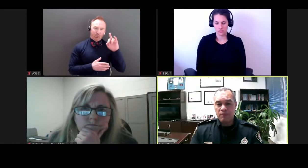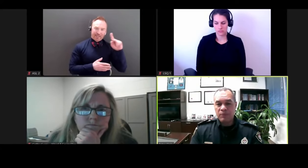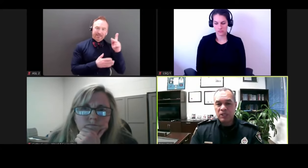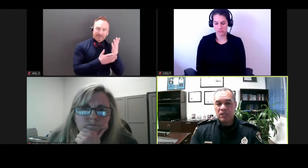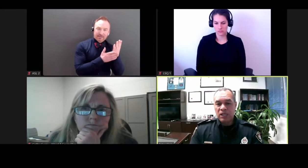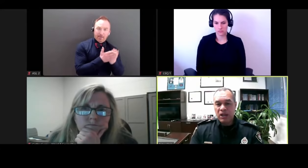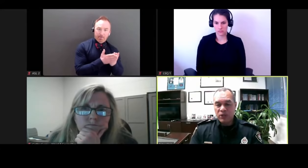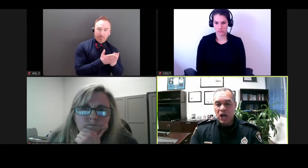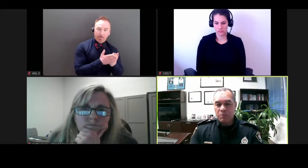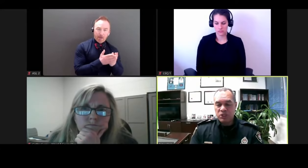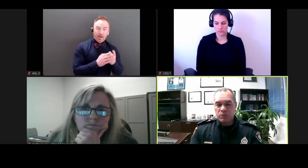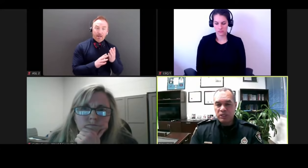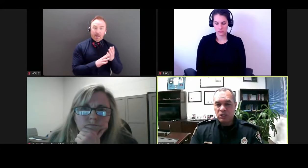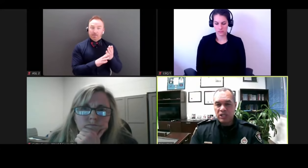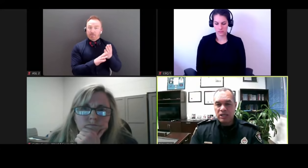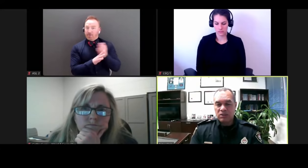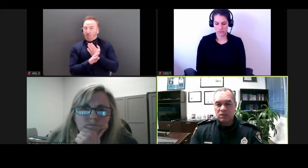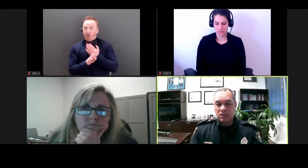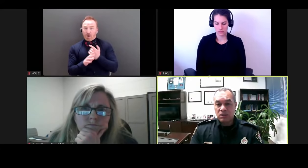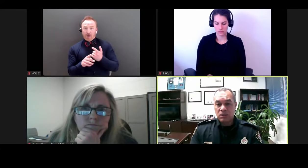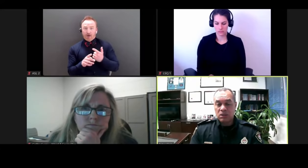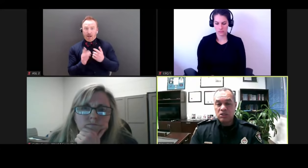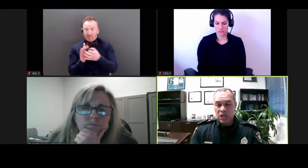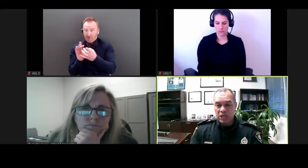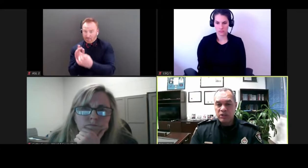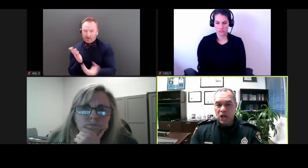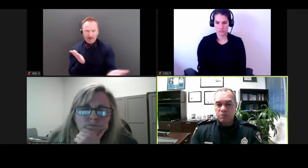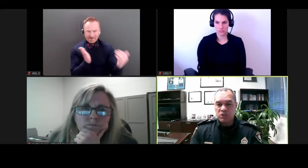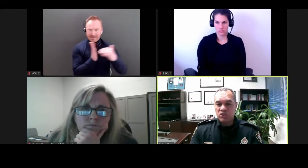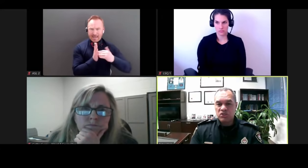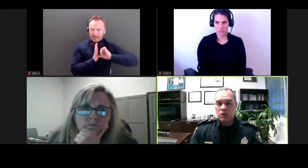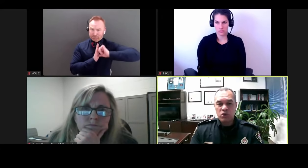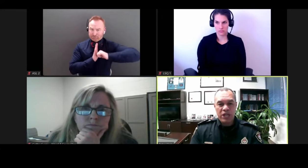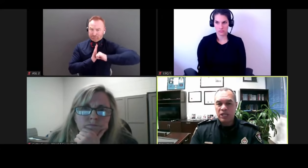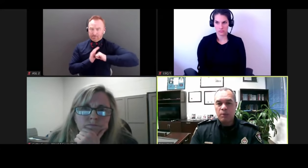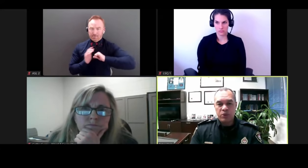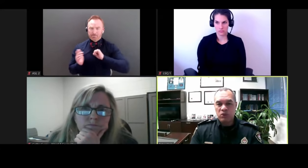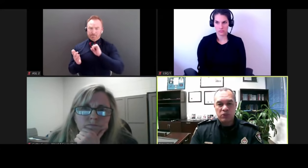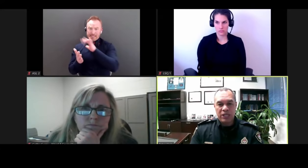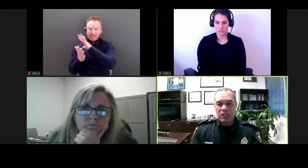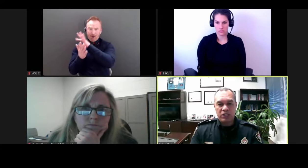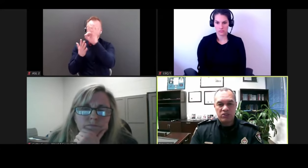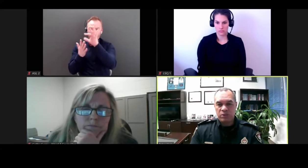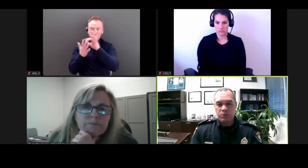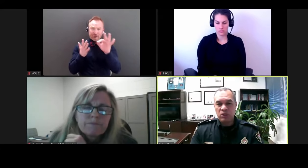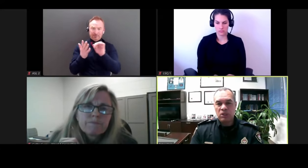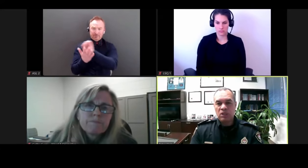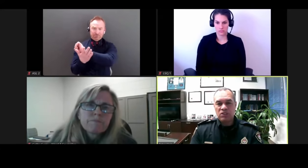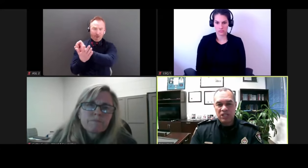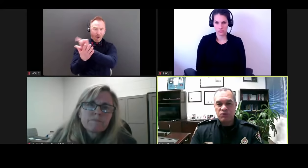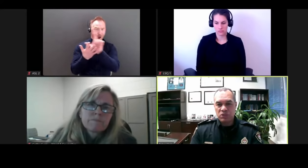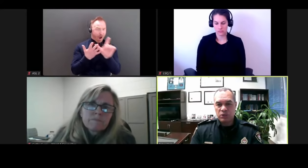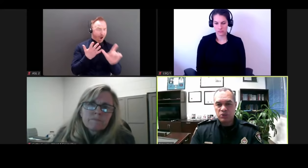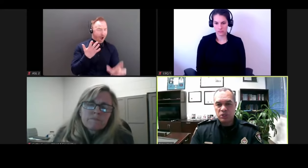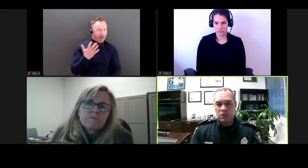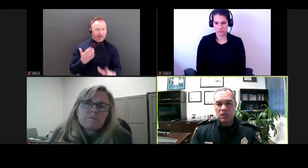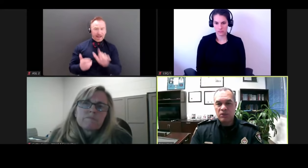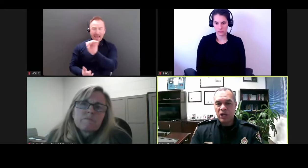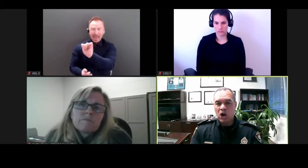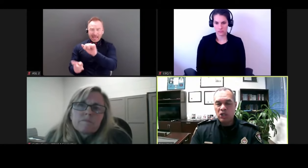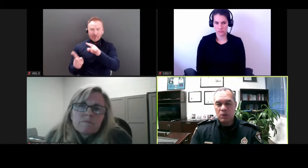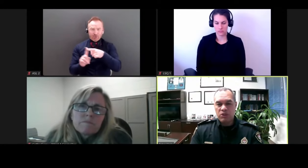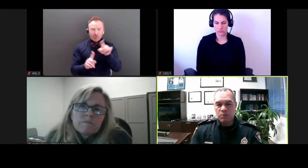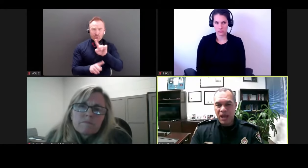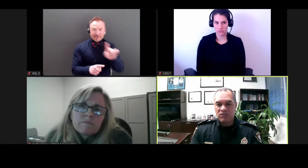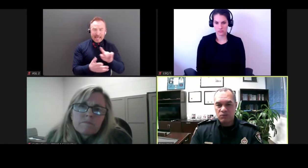before, every option is being looked at. None of the options create a beautiful, elegant, simple, safe solution. They